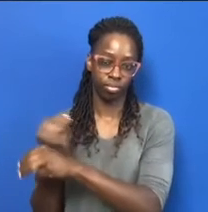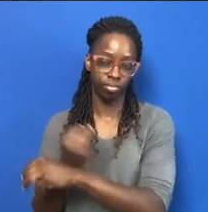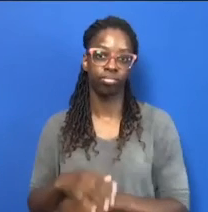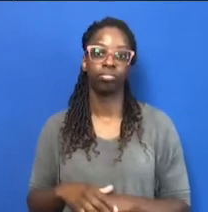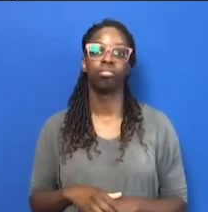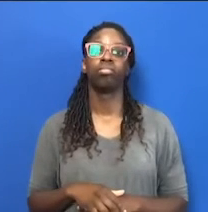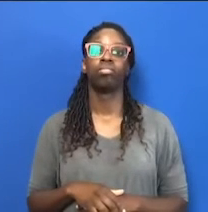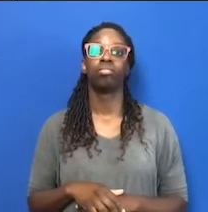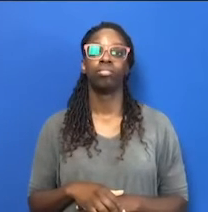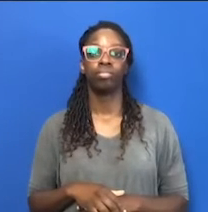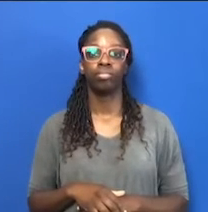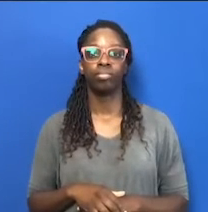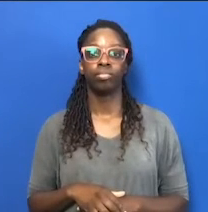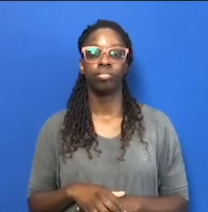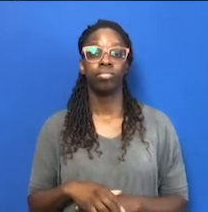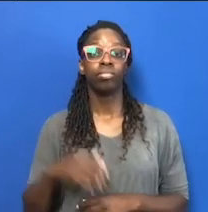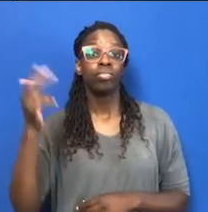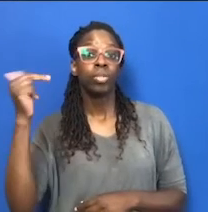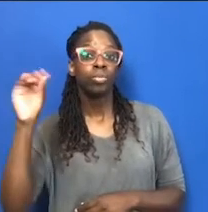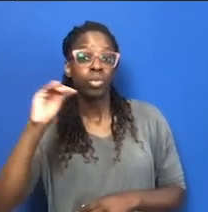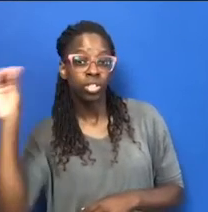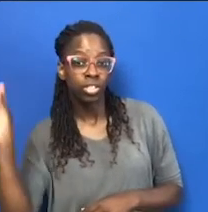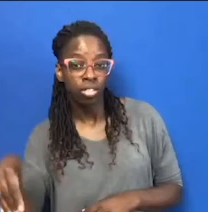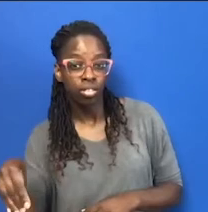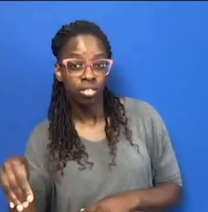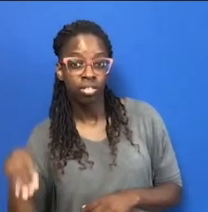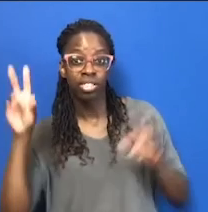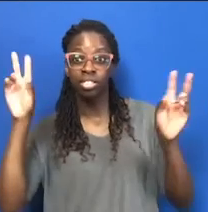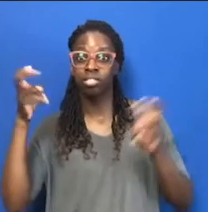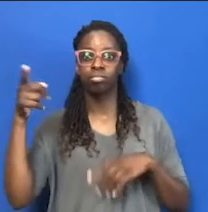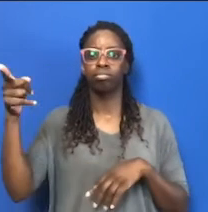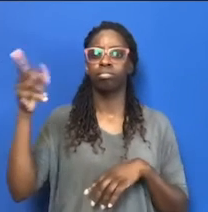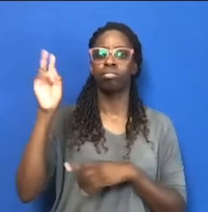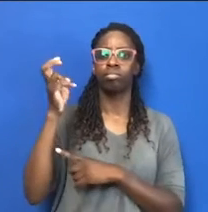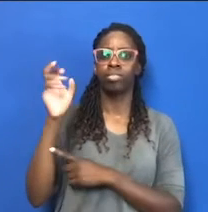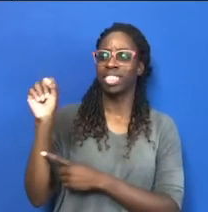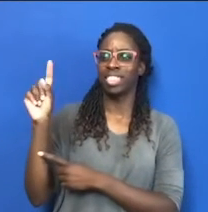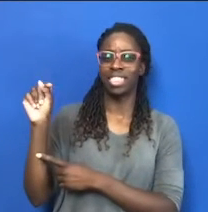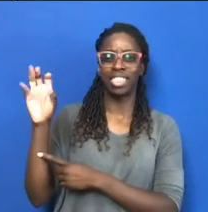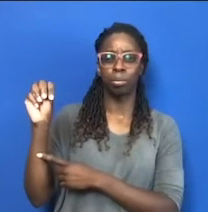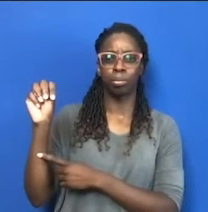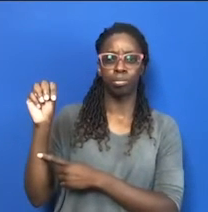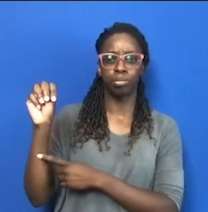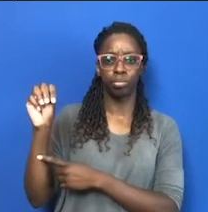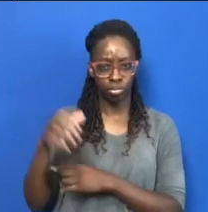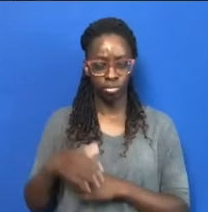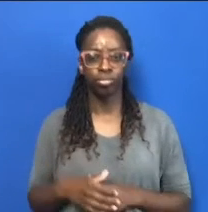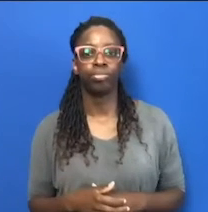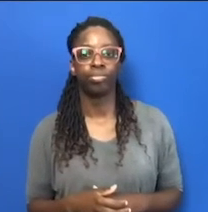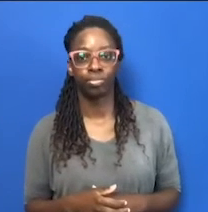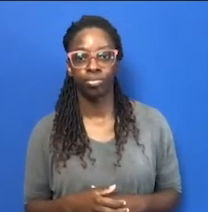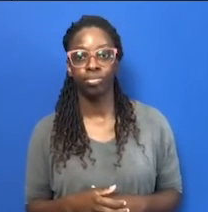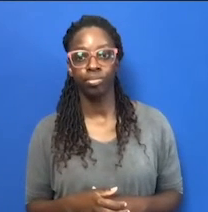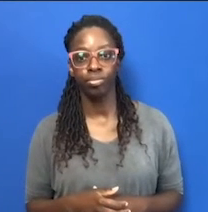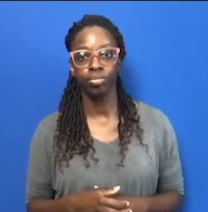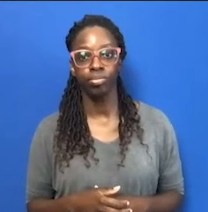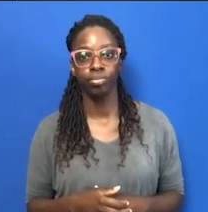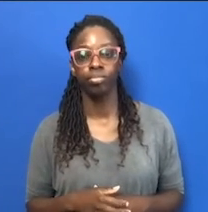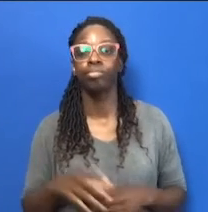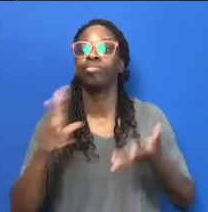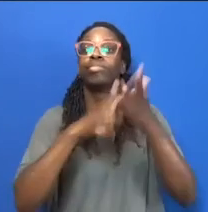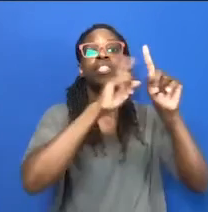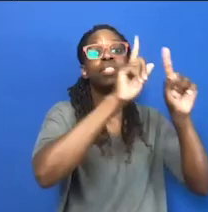13.8% used the concept of STEM, meaning that several content areas were brought together in a purposeful